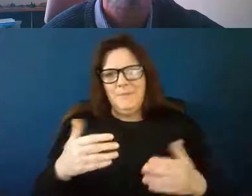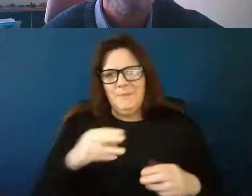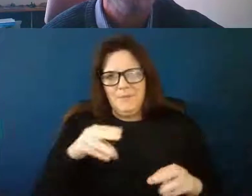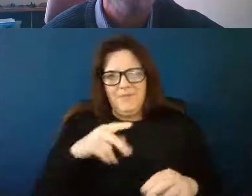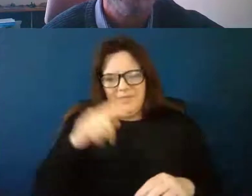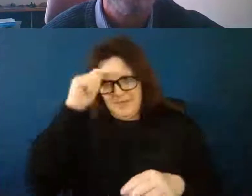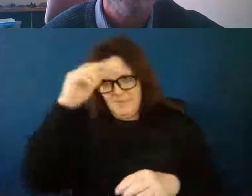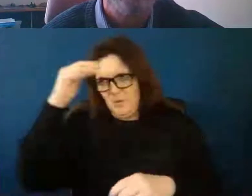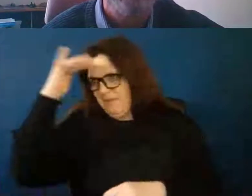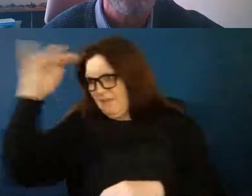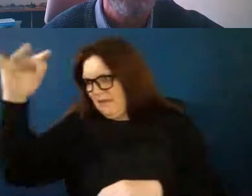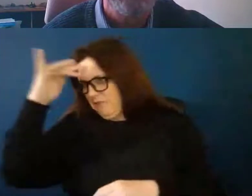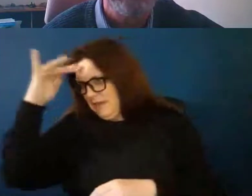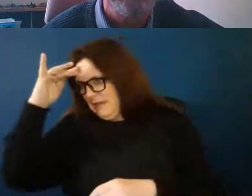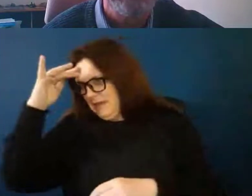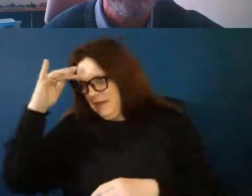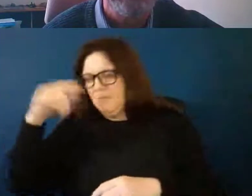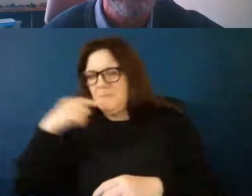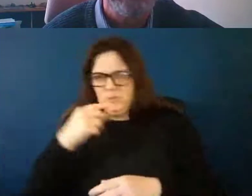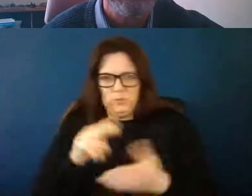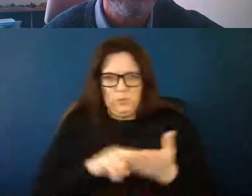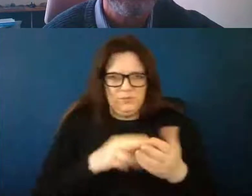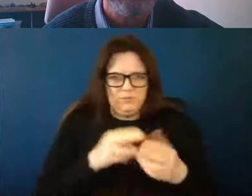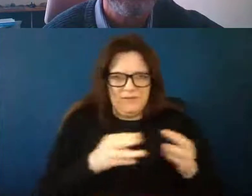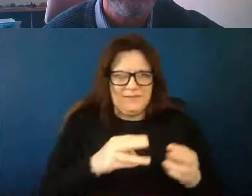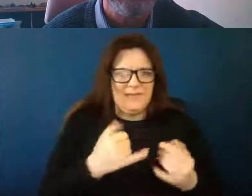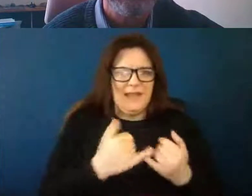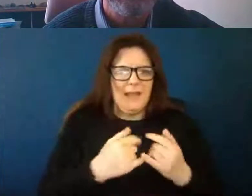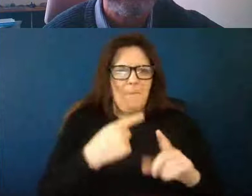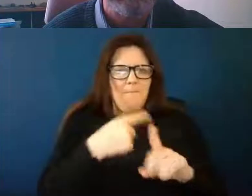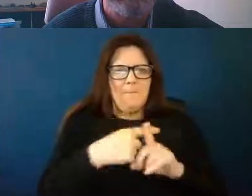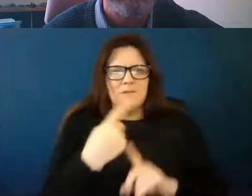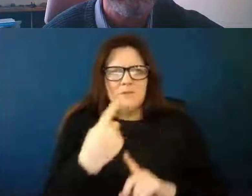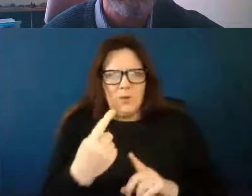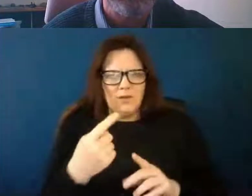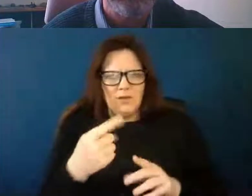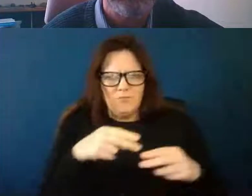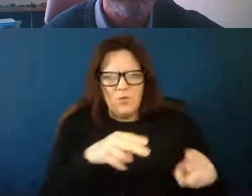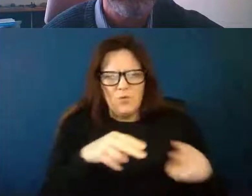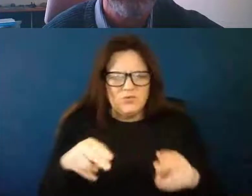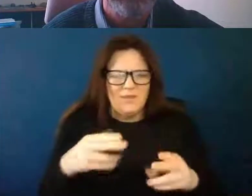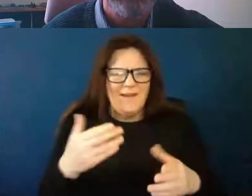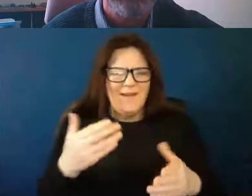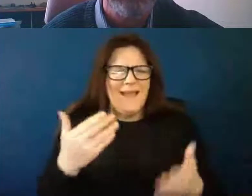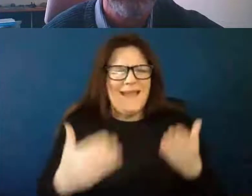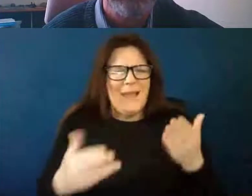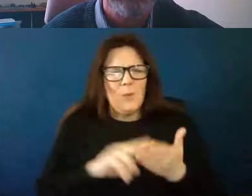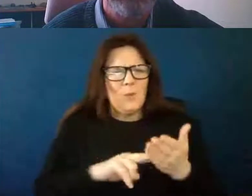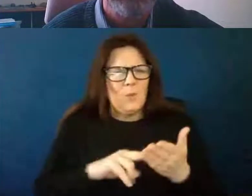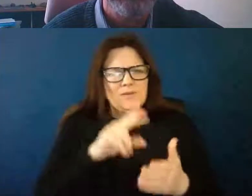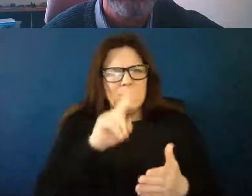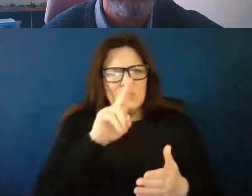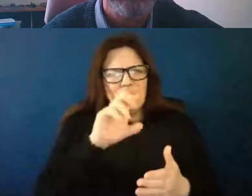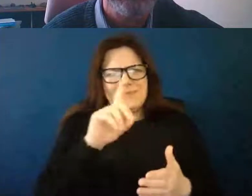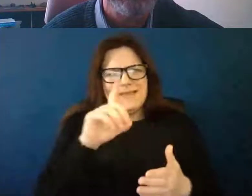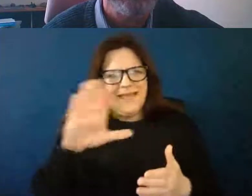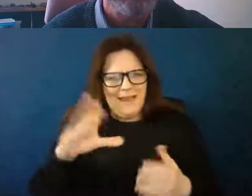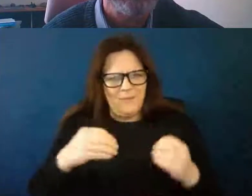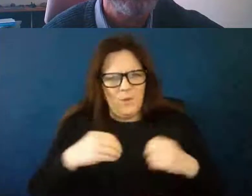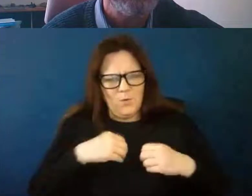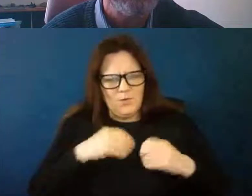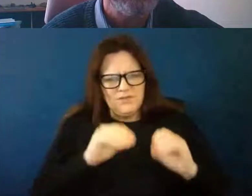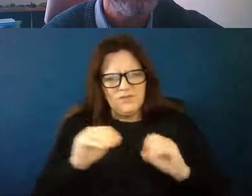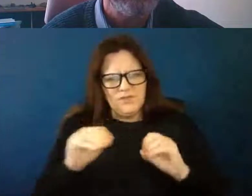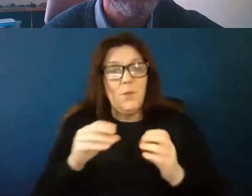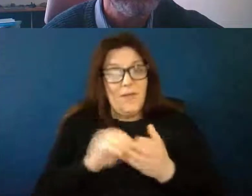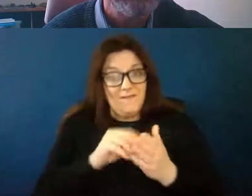practice. So say the +1 approach, and how people have actually used UDL within their own teaching. So we have a section